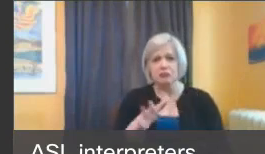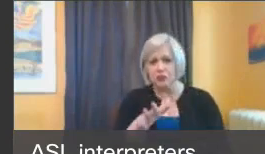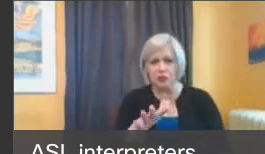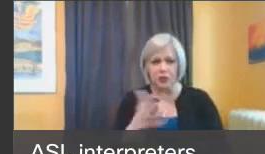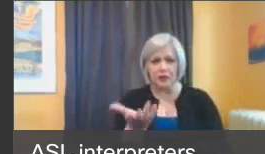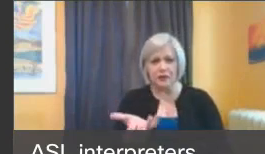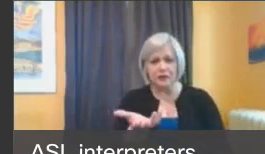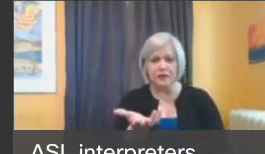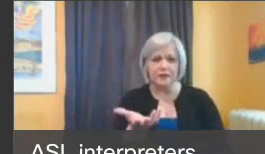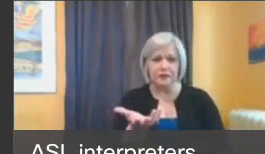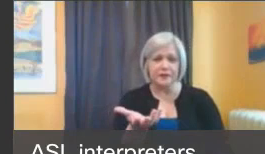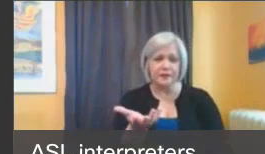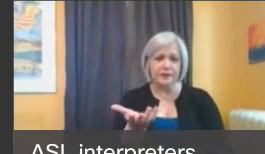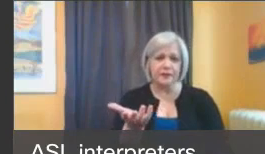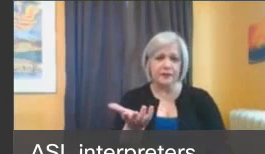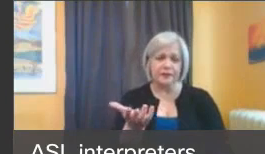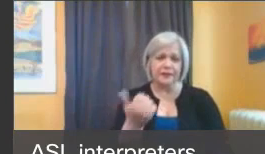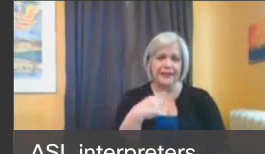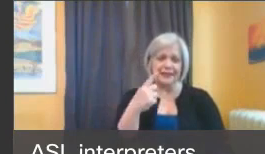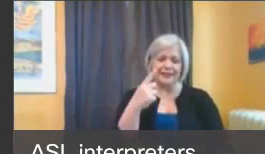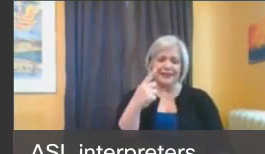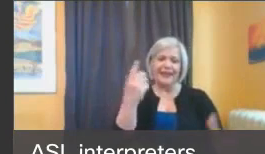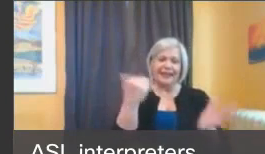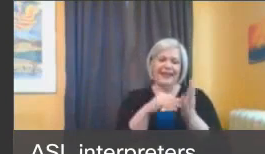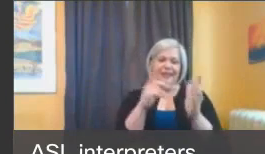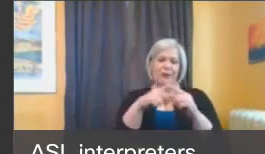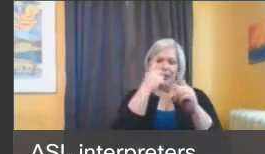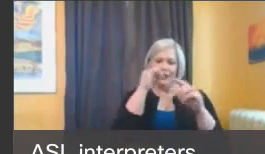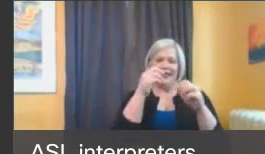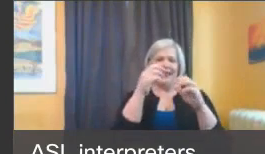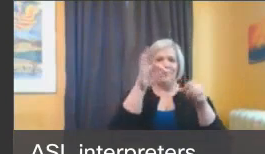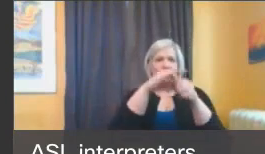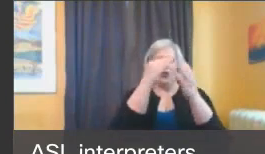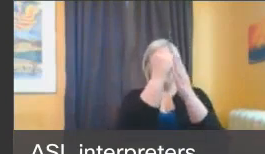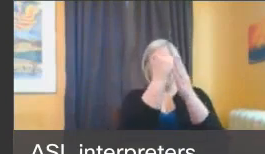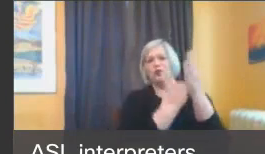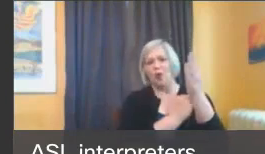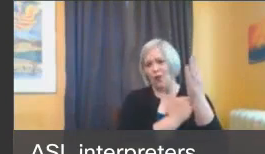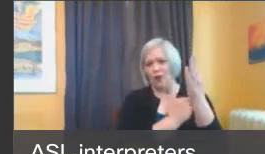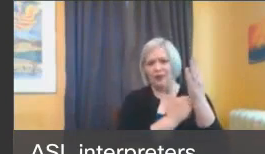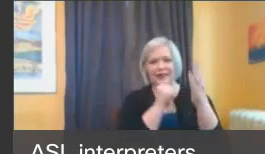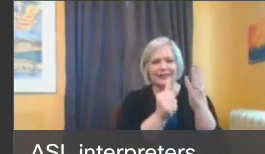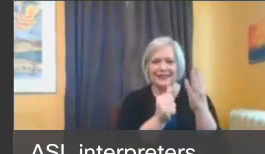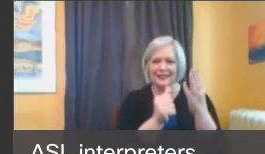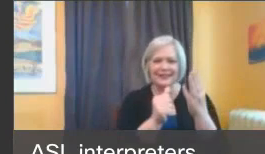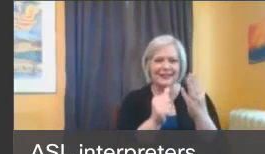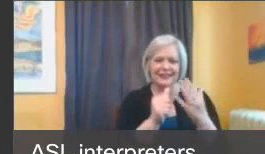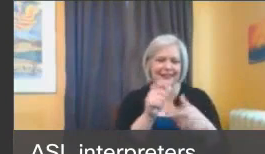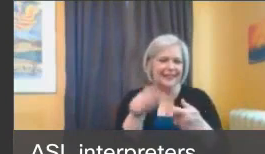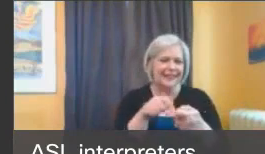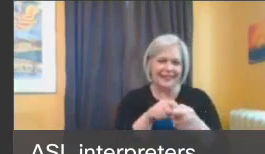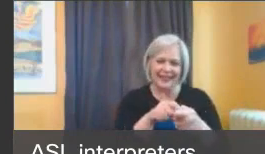know, that's a mental construct that we have called the voter rolls that isn't exactly aligned